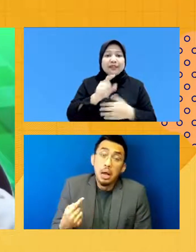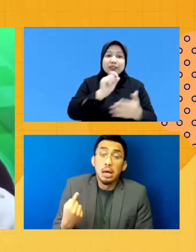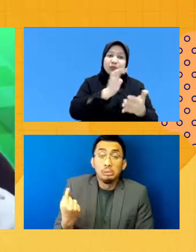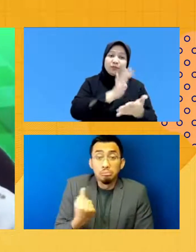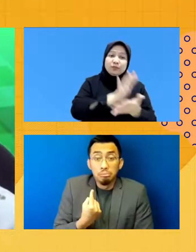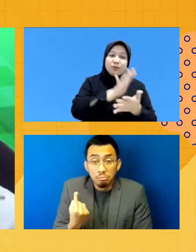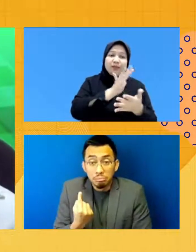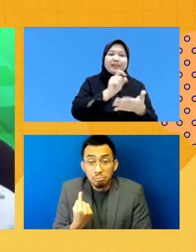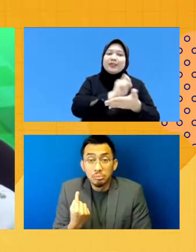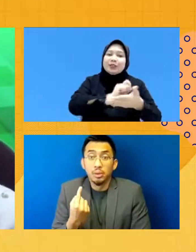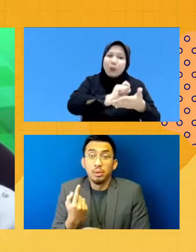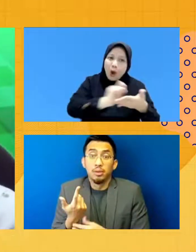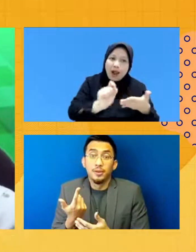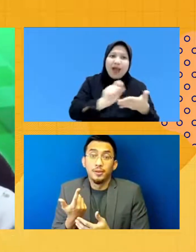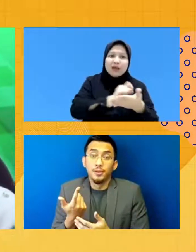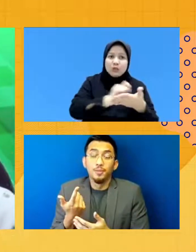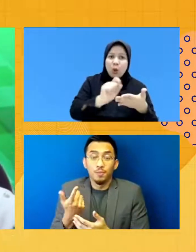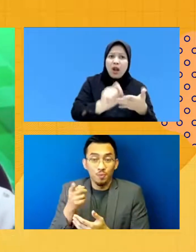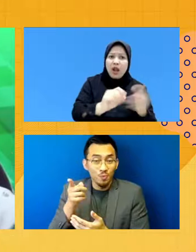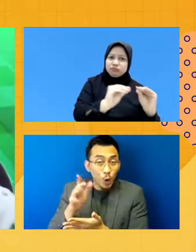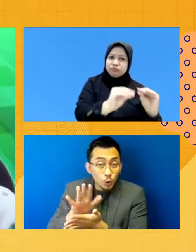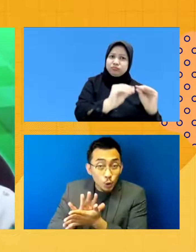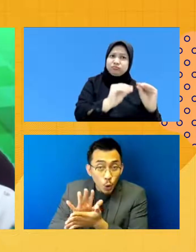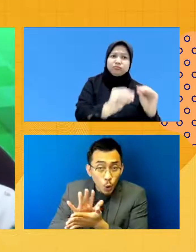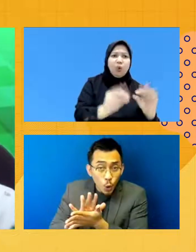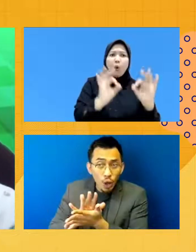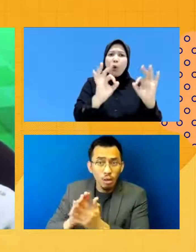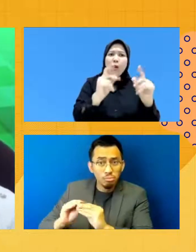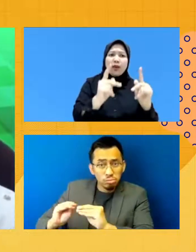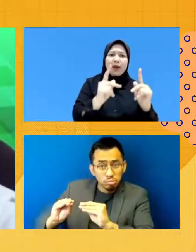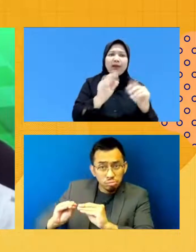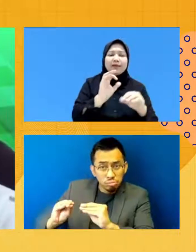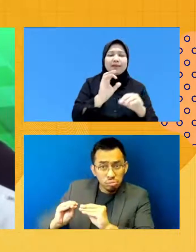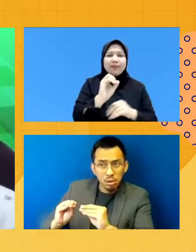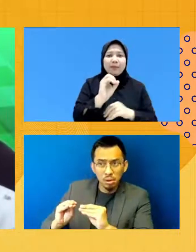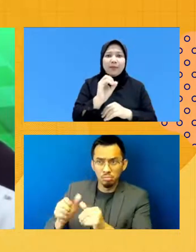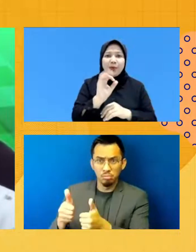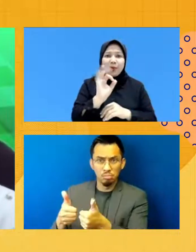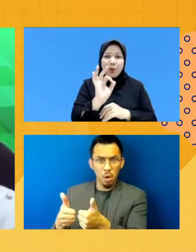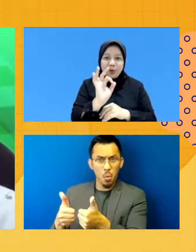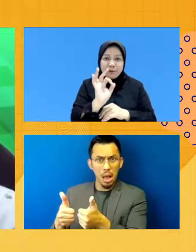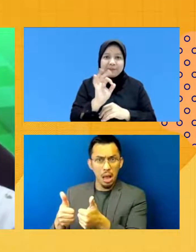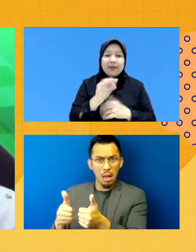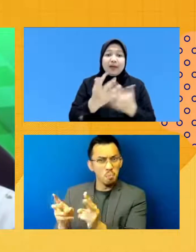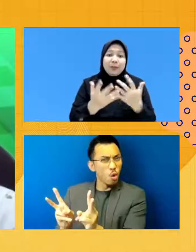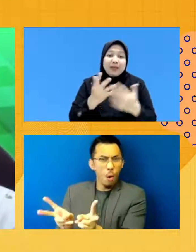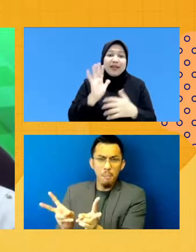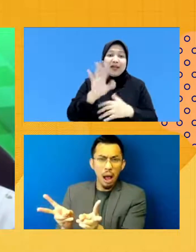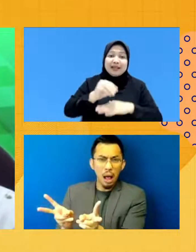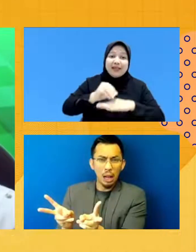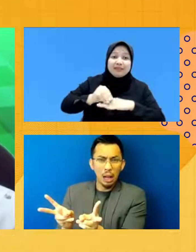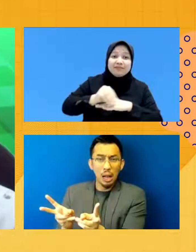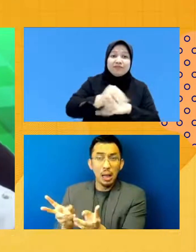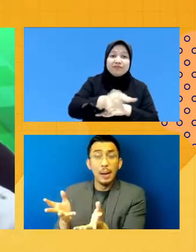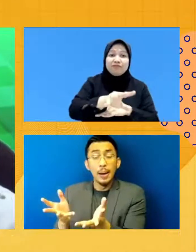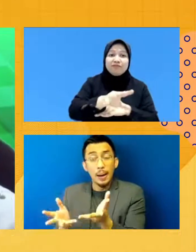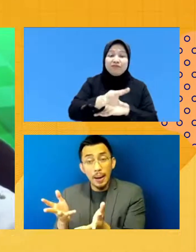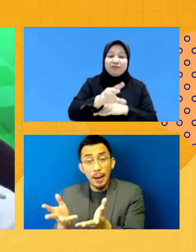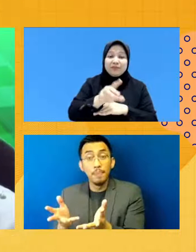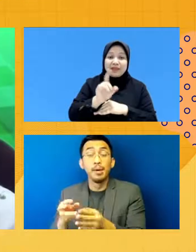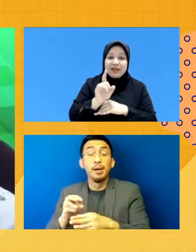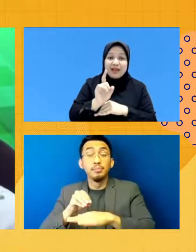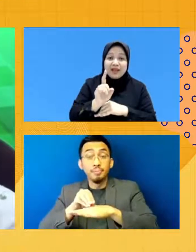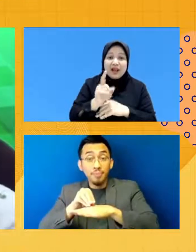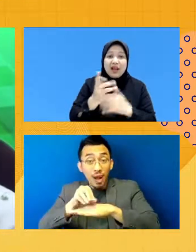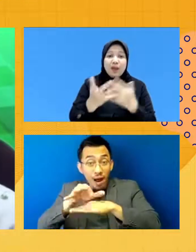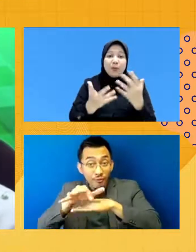to wait for a long time? So I think that is because of the government influences and maybe the religion structures